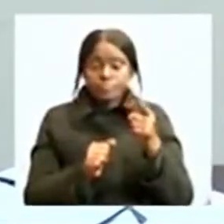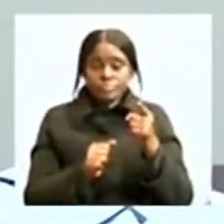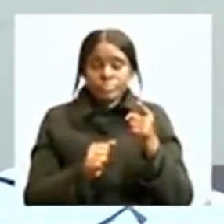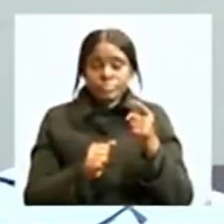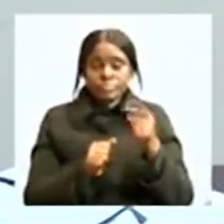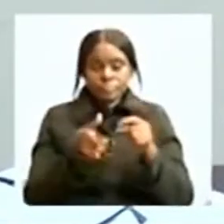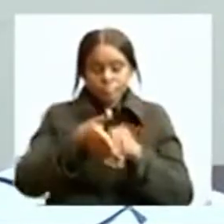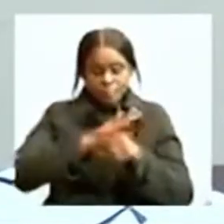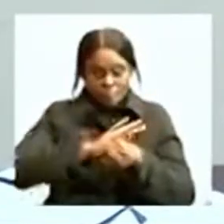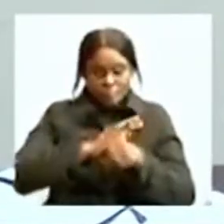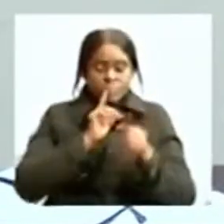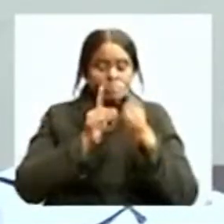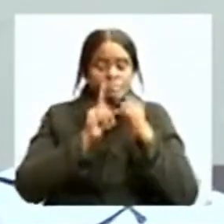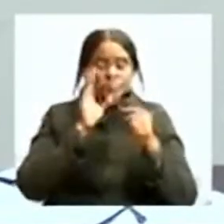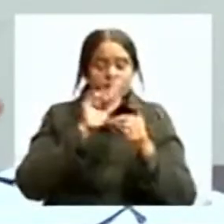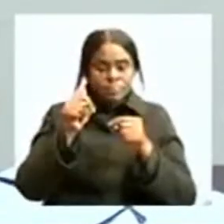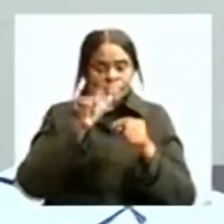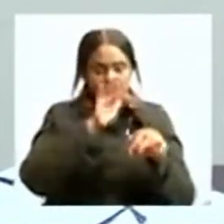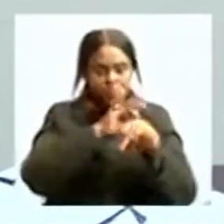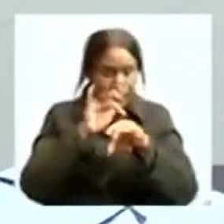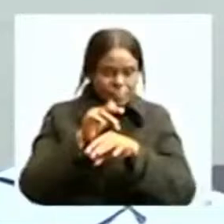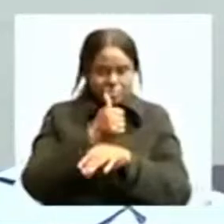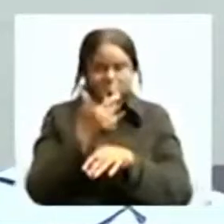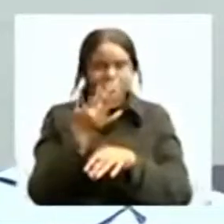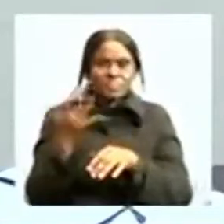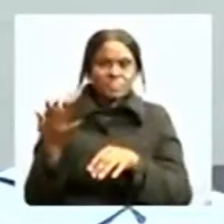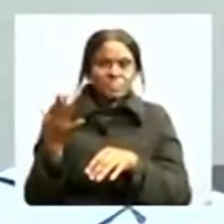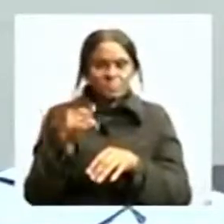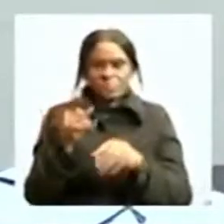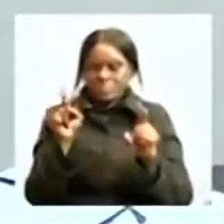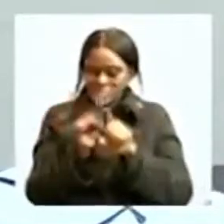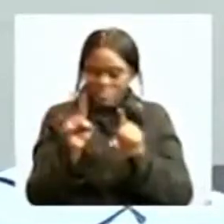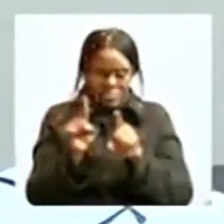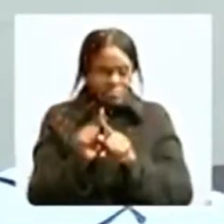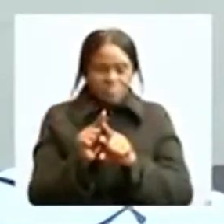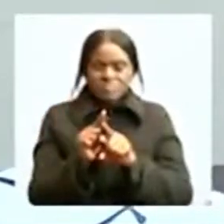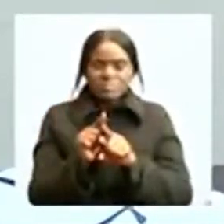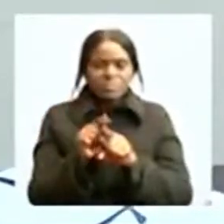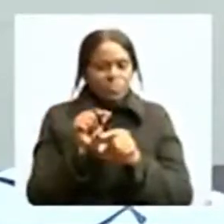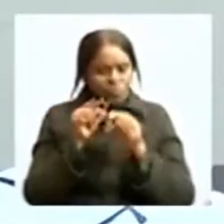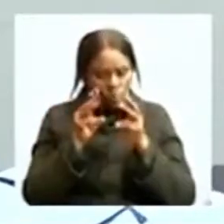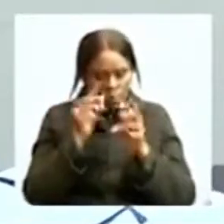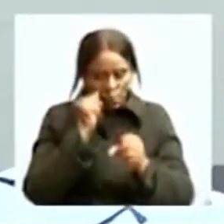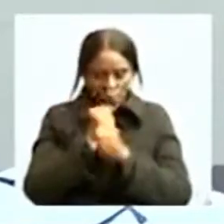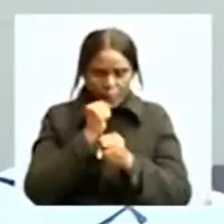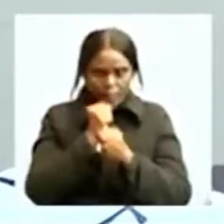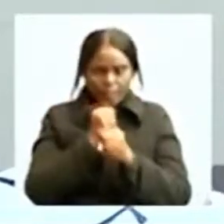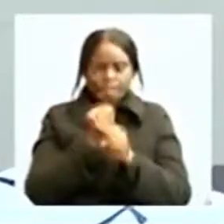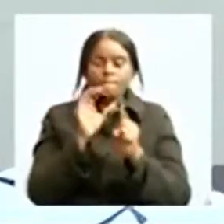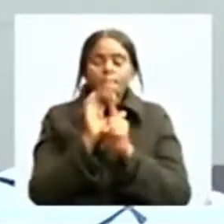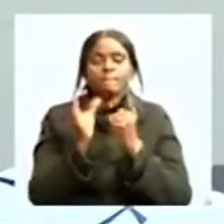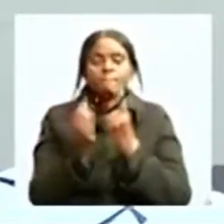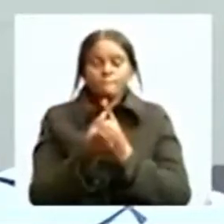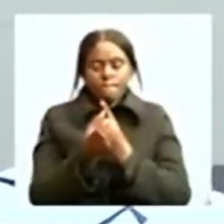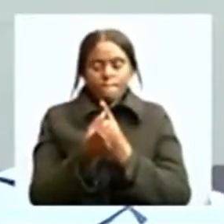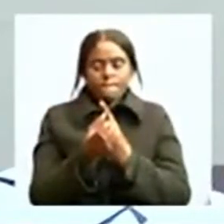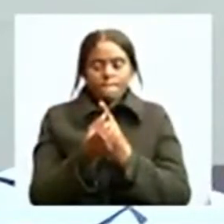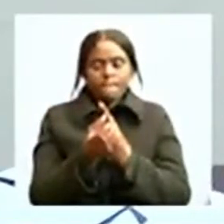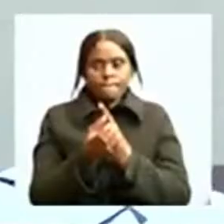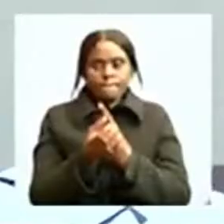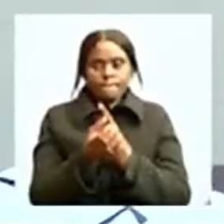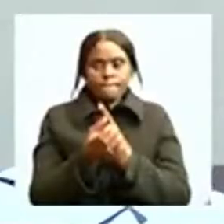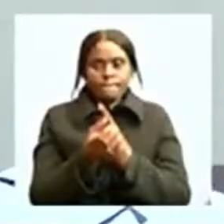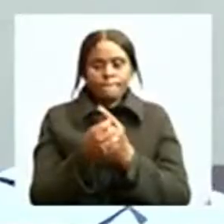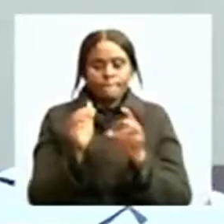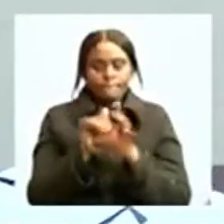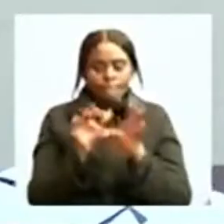from Siavonga said. Although he was touching the other issue, it borders on the same. The weak culture